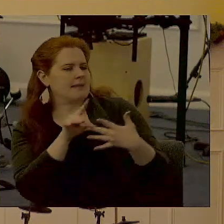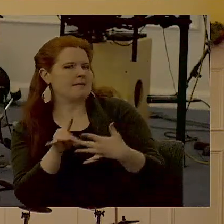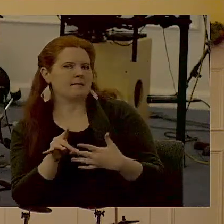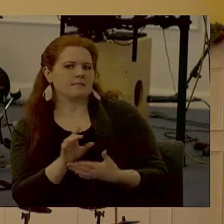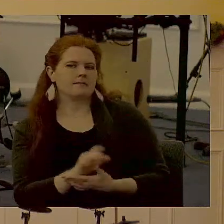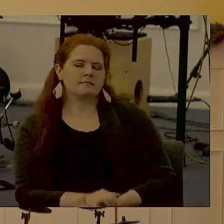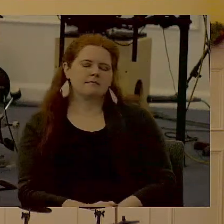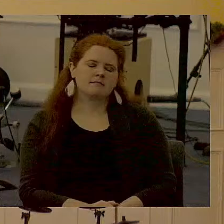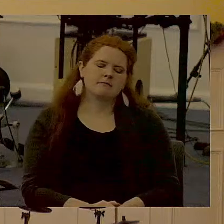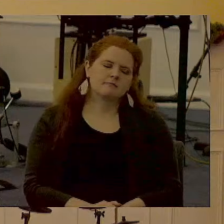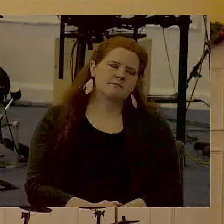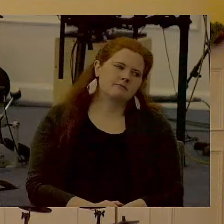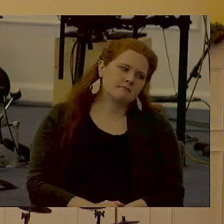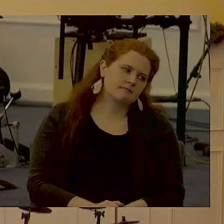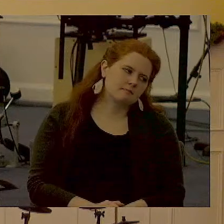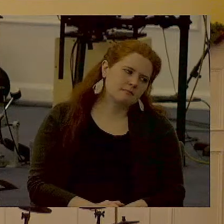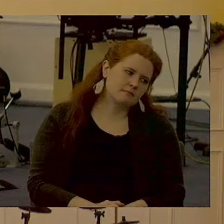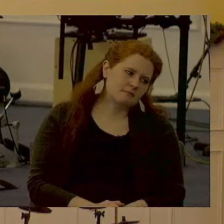That means